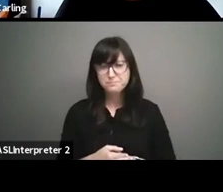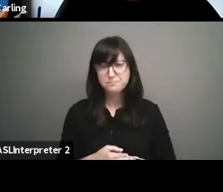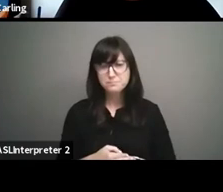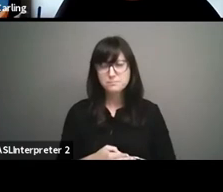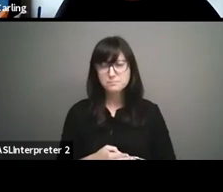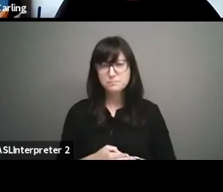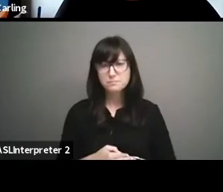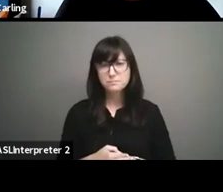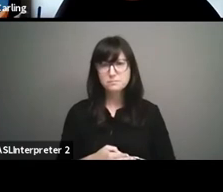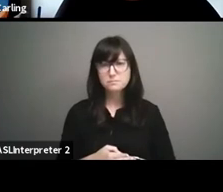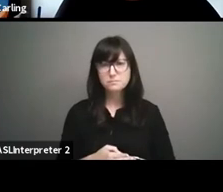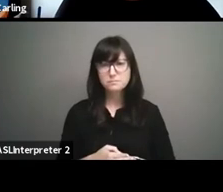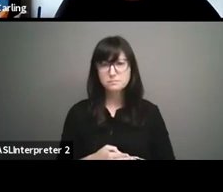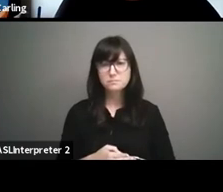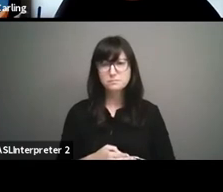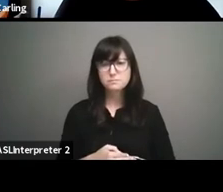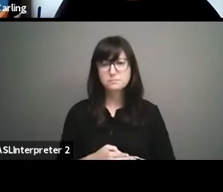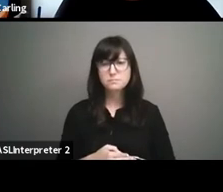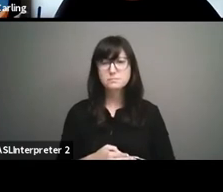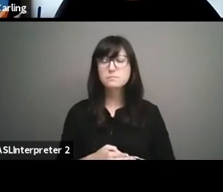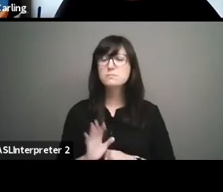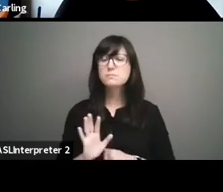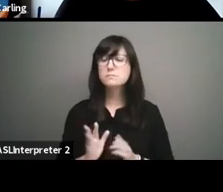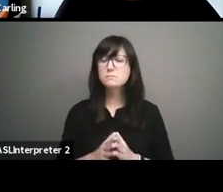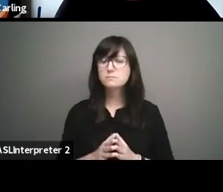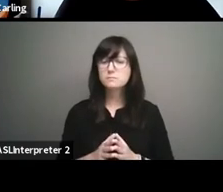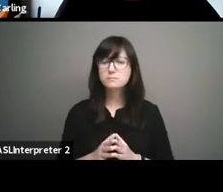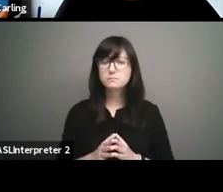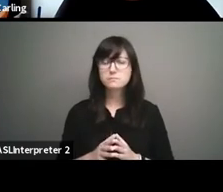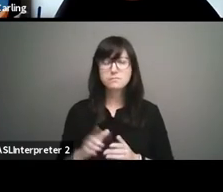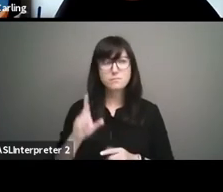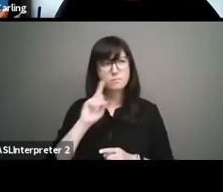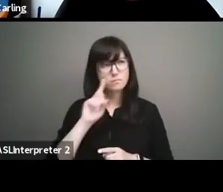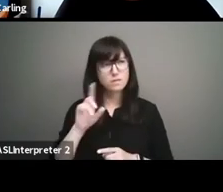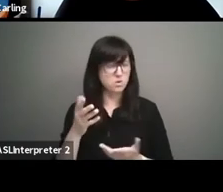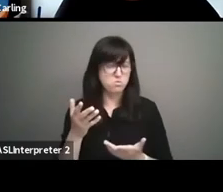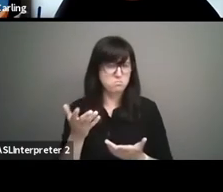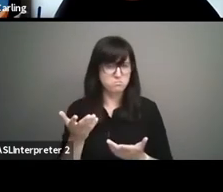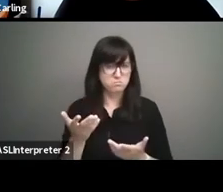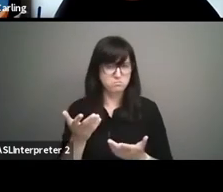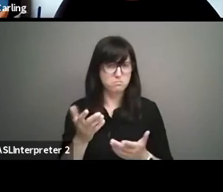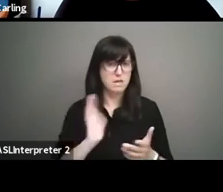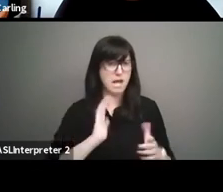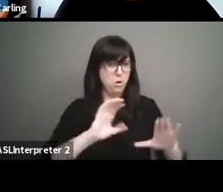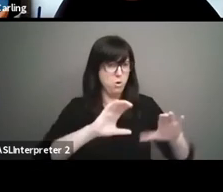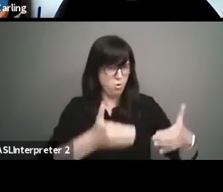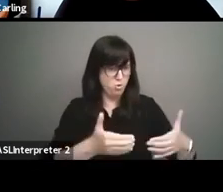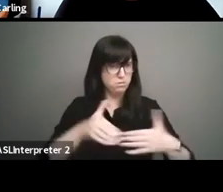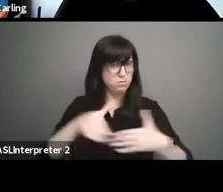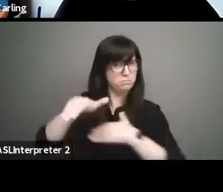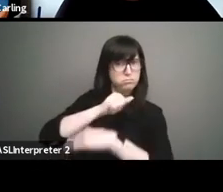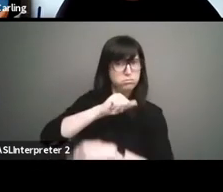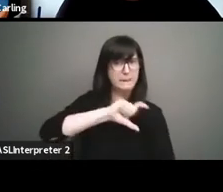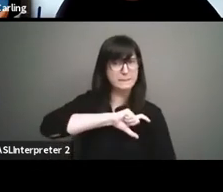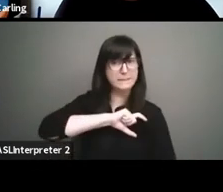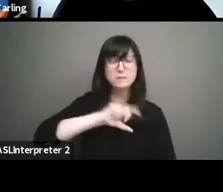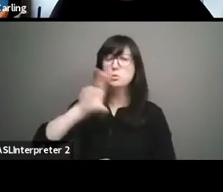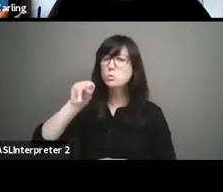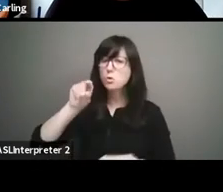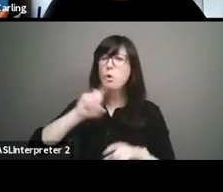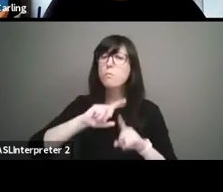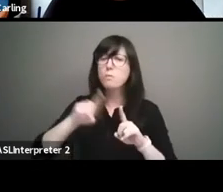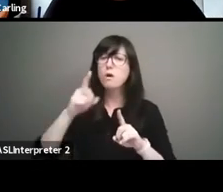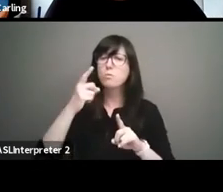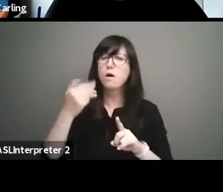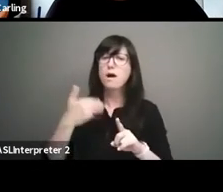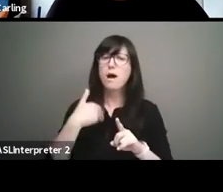We never actually called the cops as a group, but we have like kind of like an organizational